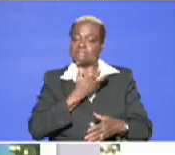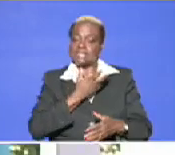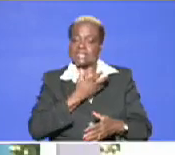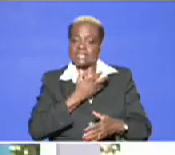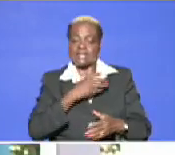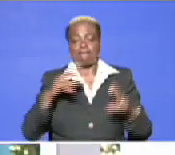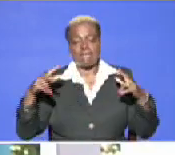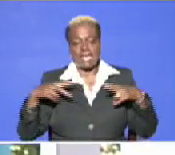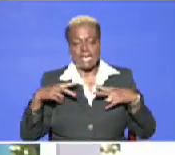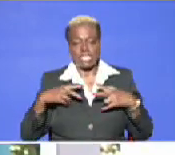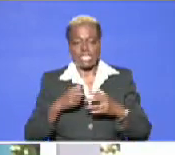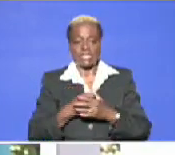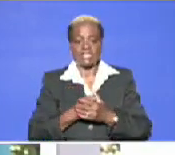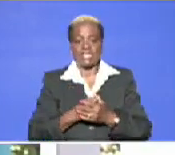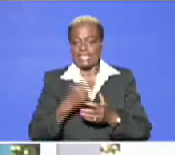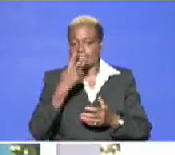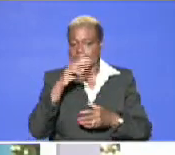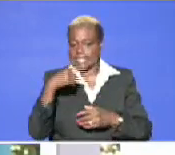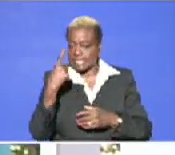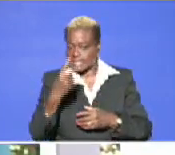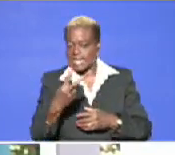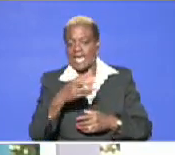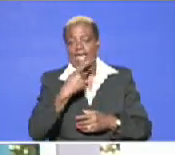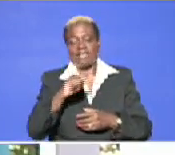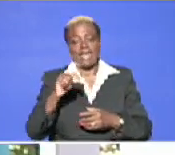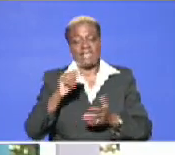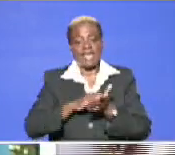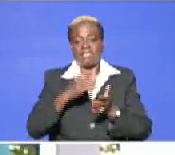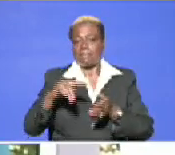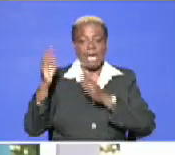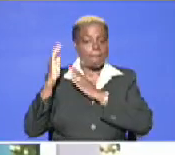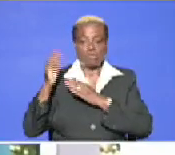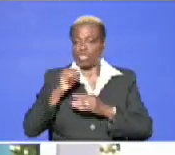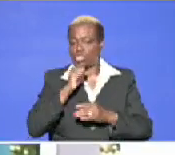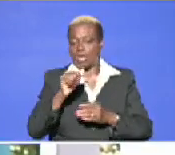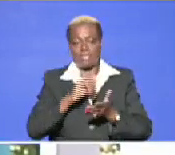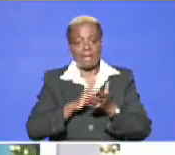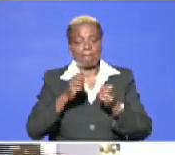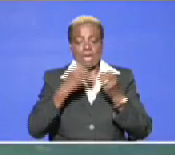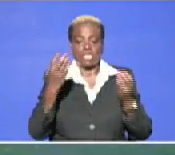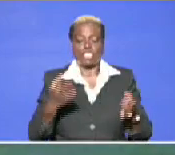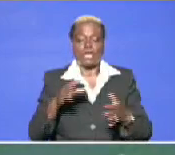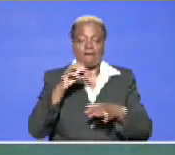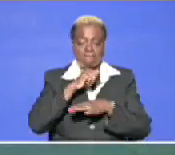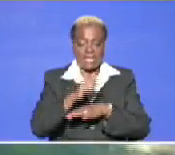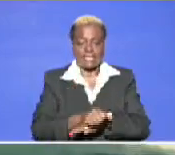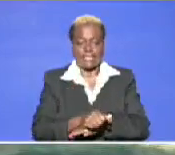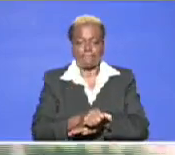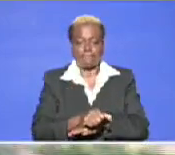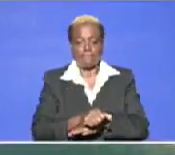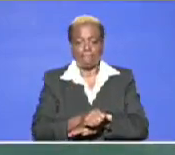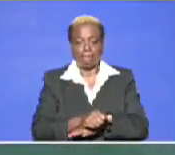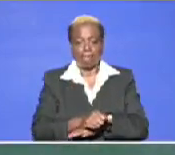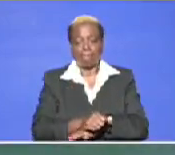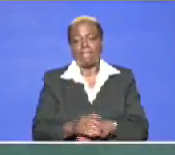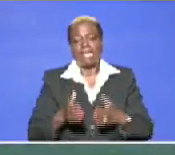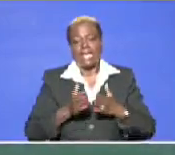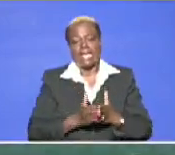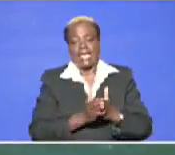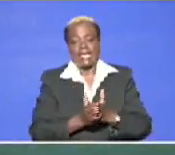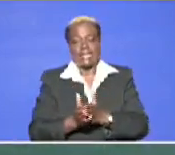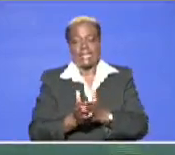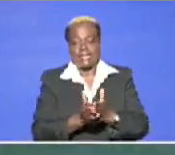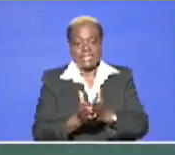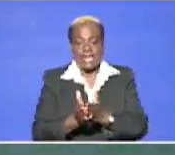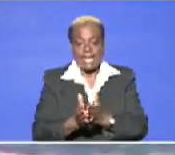unimpacted, I am very, very confident that our arrival numbers will begin to rebound. In sailing news, the hurricane also throwing a wrench in the